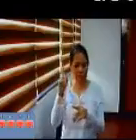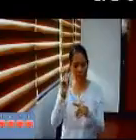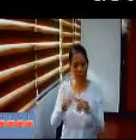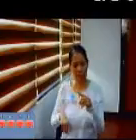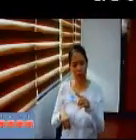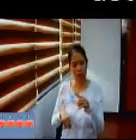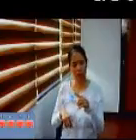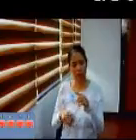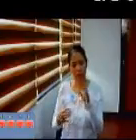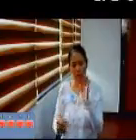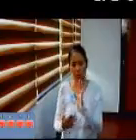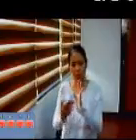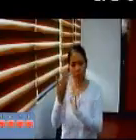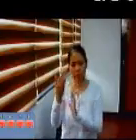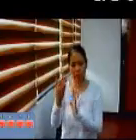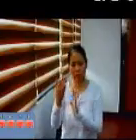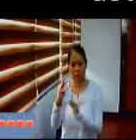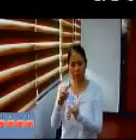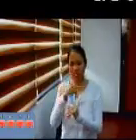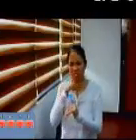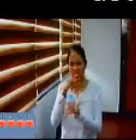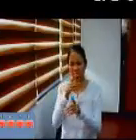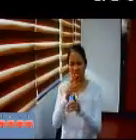When they are faced with